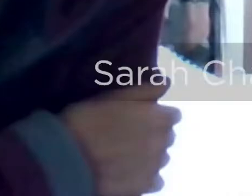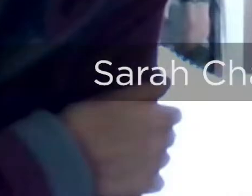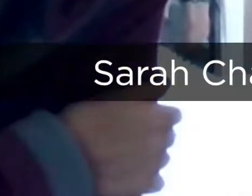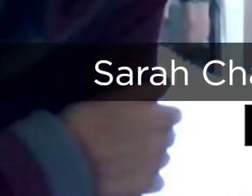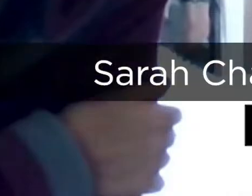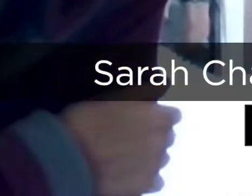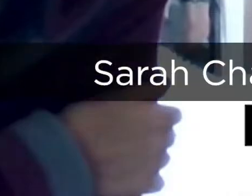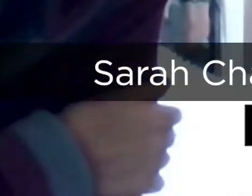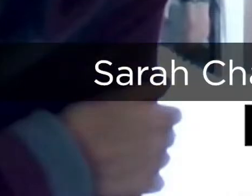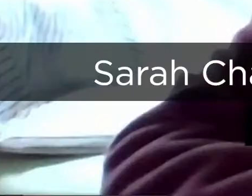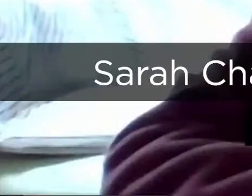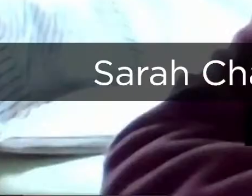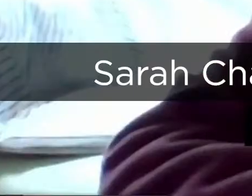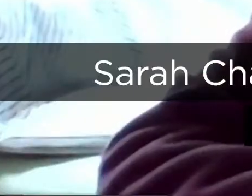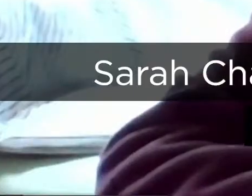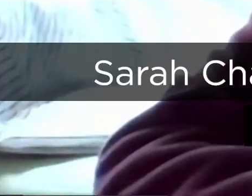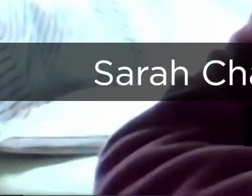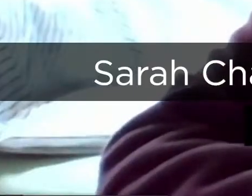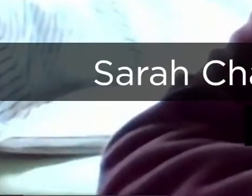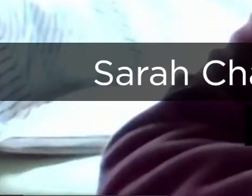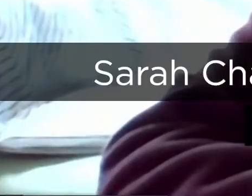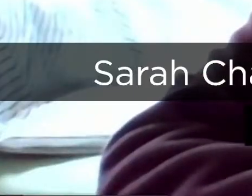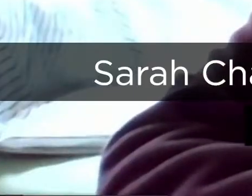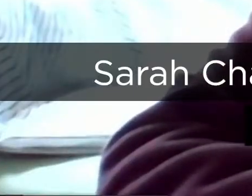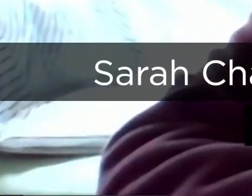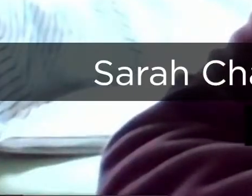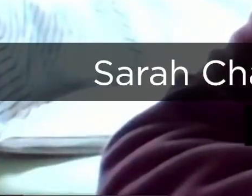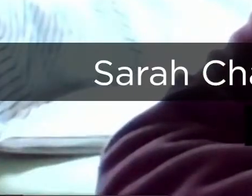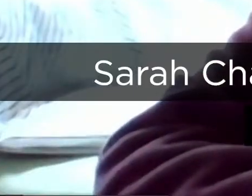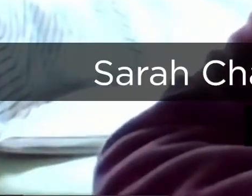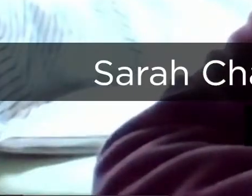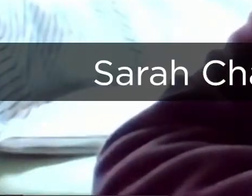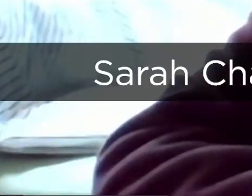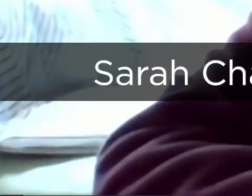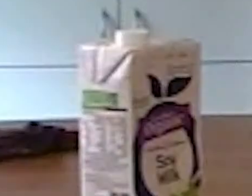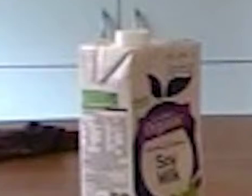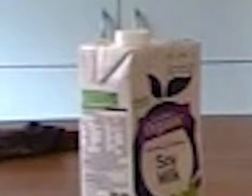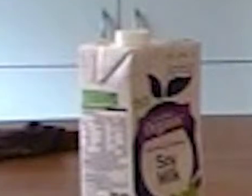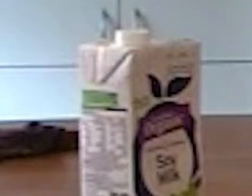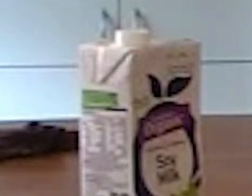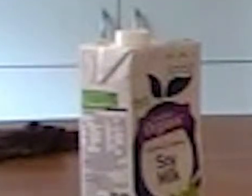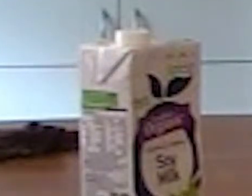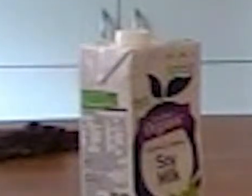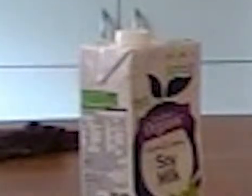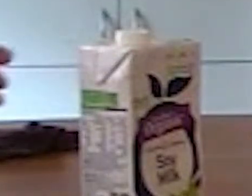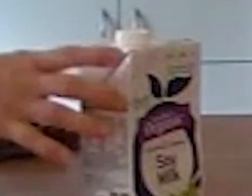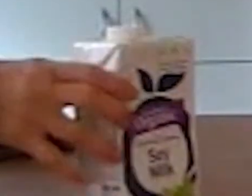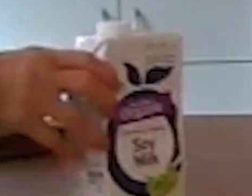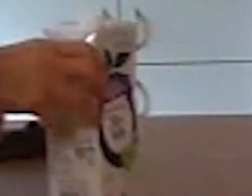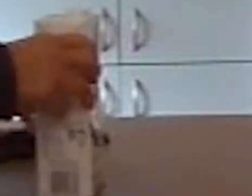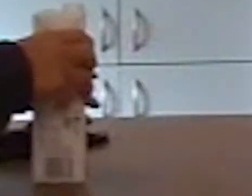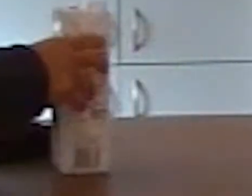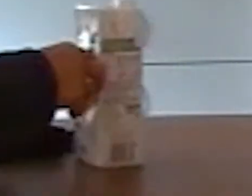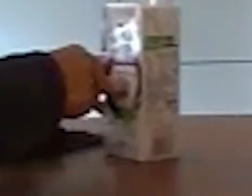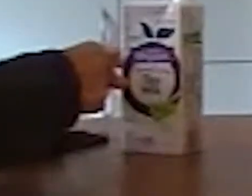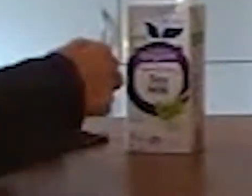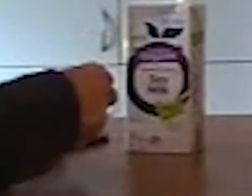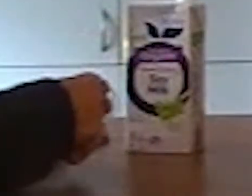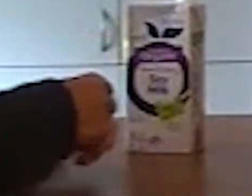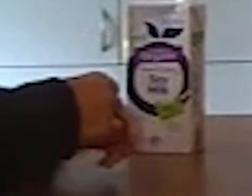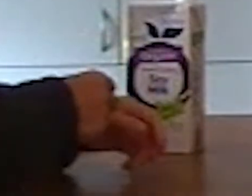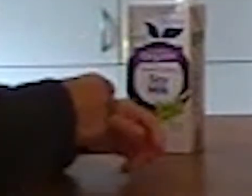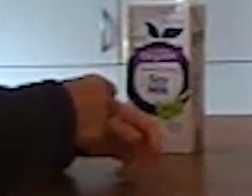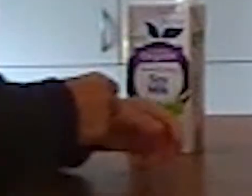My name is Sarah Chan. I have a son, Tim, who has severe autism. And we've been in lockdown,